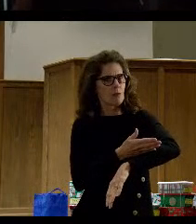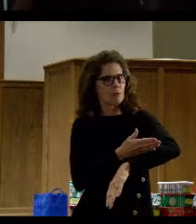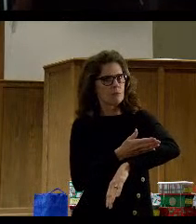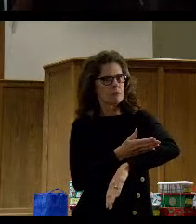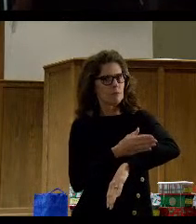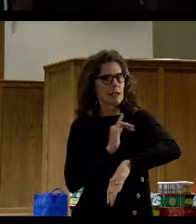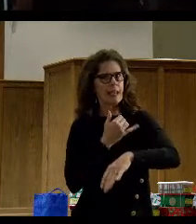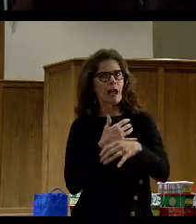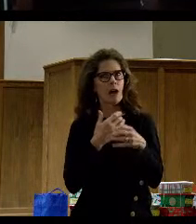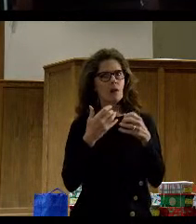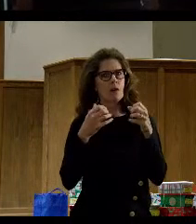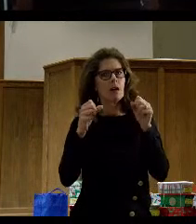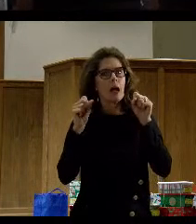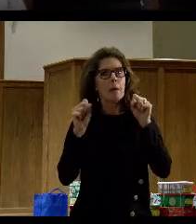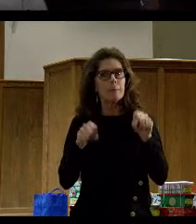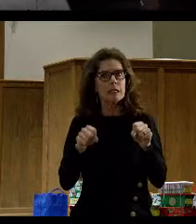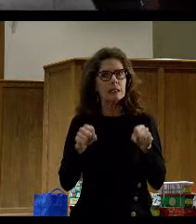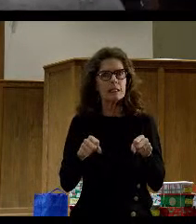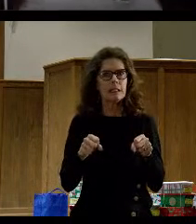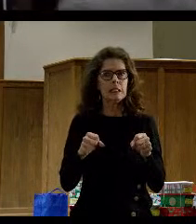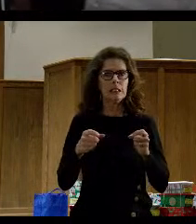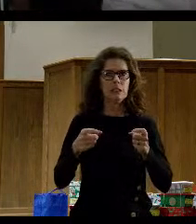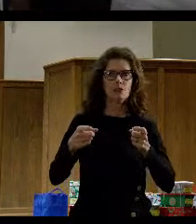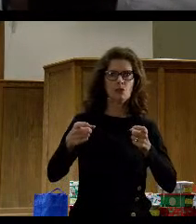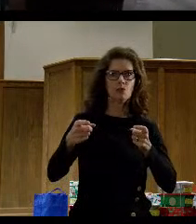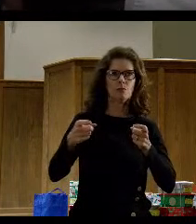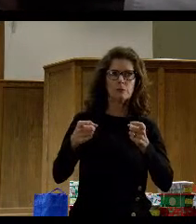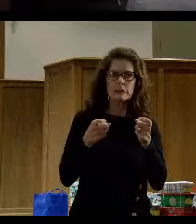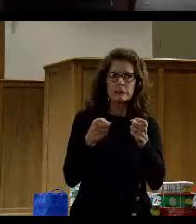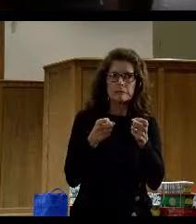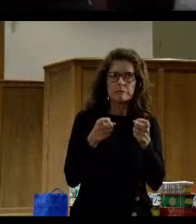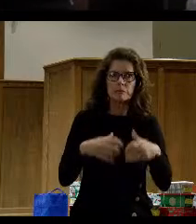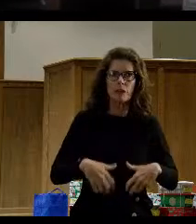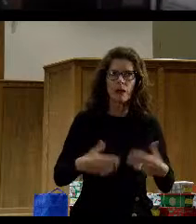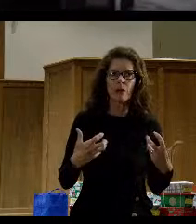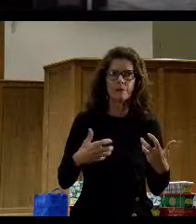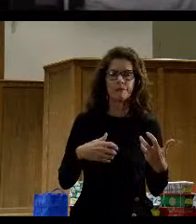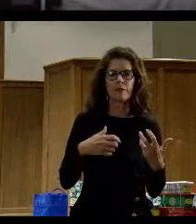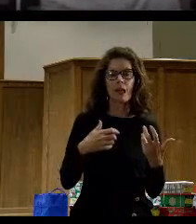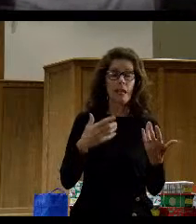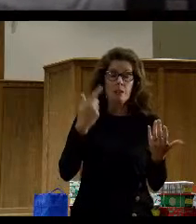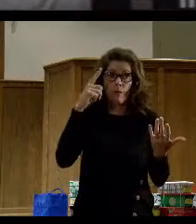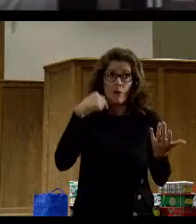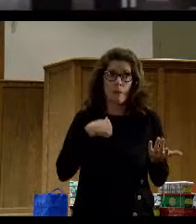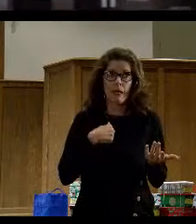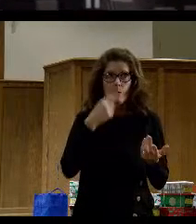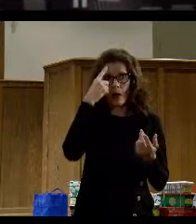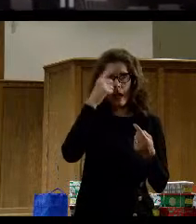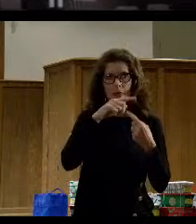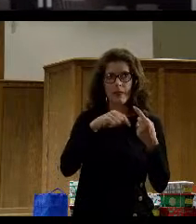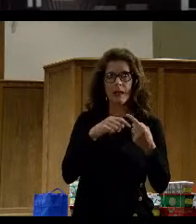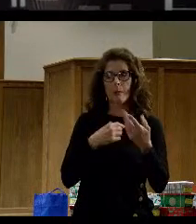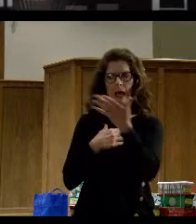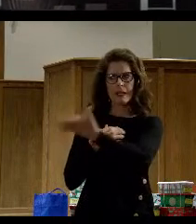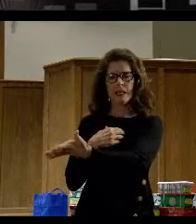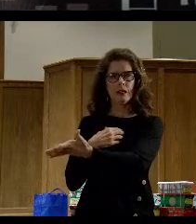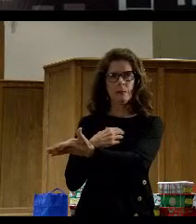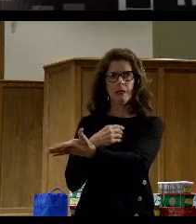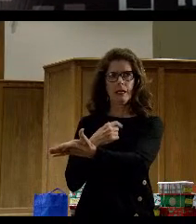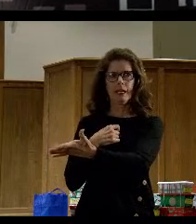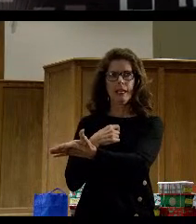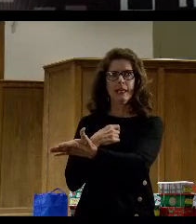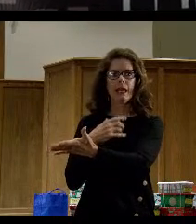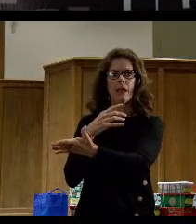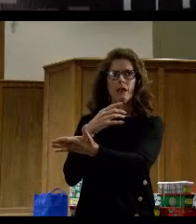very calm. Because if you think about it, at least for me, when I think about Eisenhower, he dealt with way